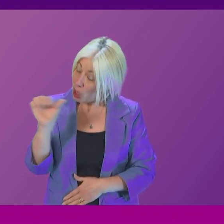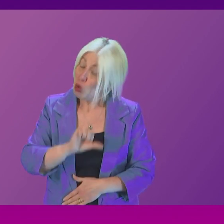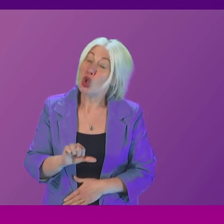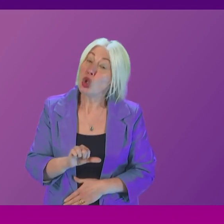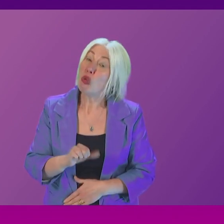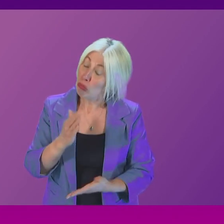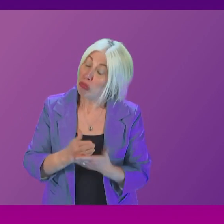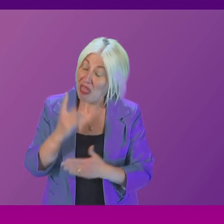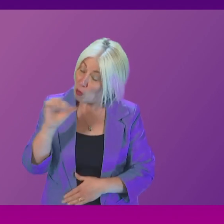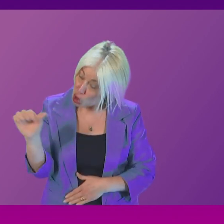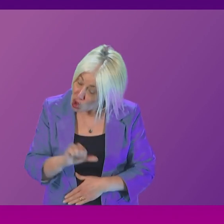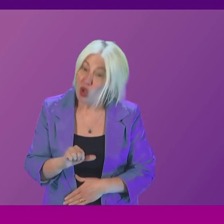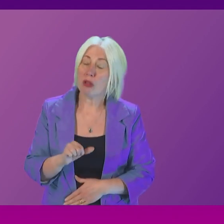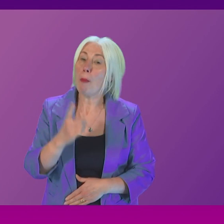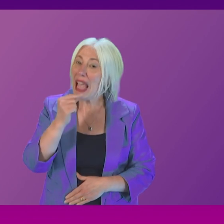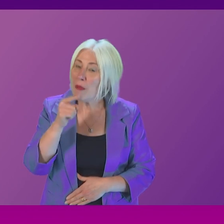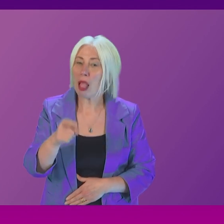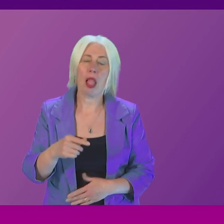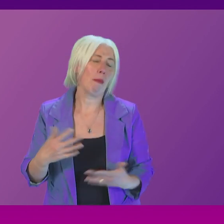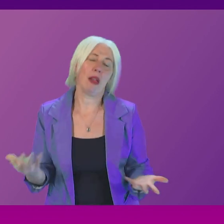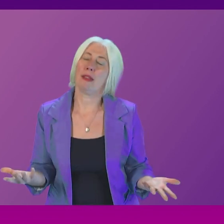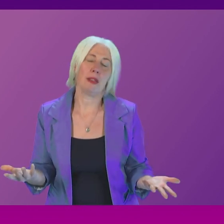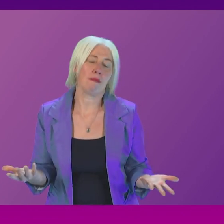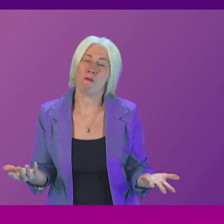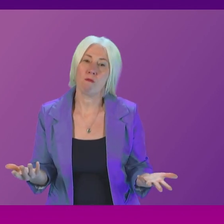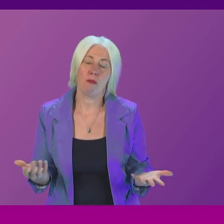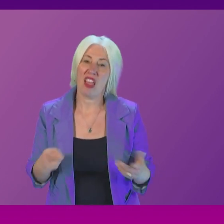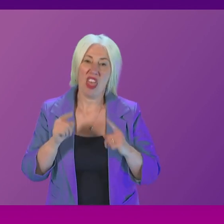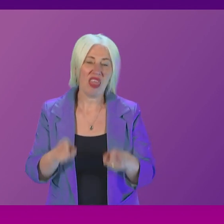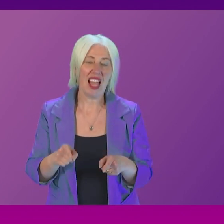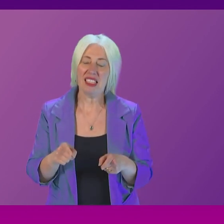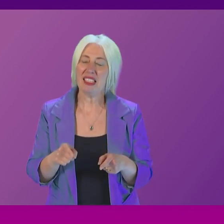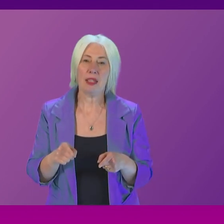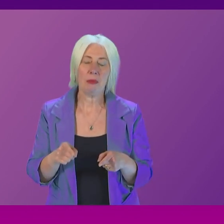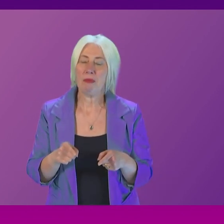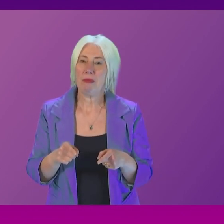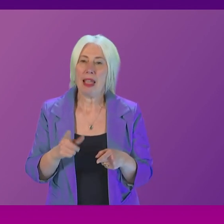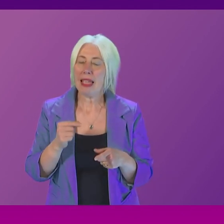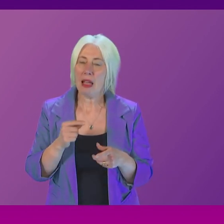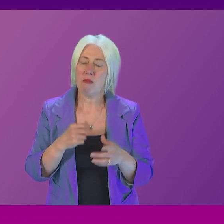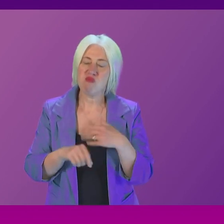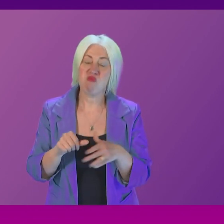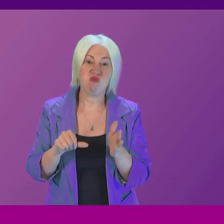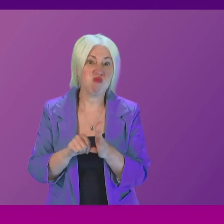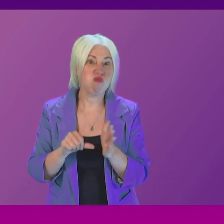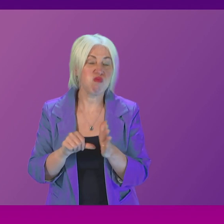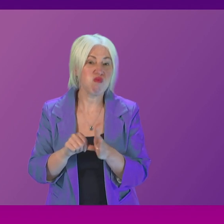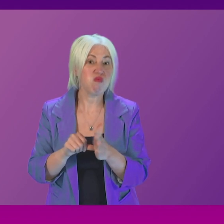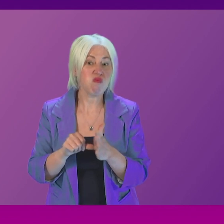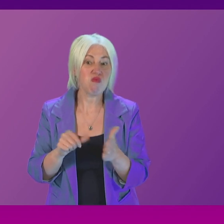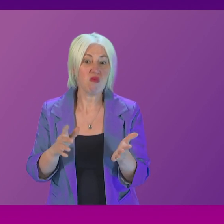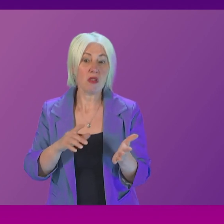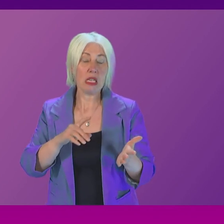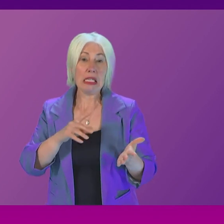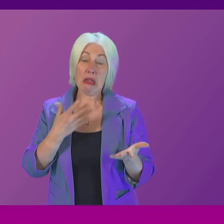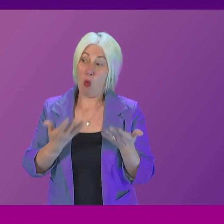think we absolutely should be in that space. But there's no doubt that that can always be more difficult in relation to